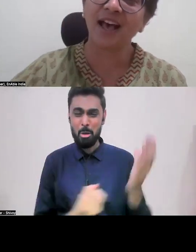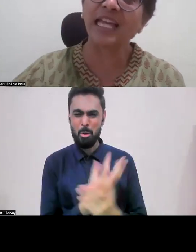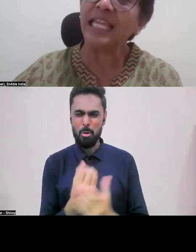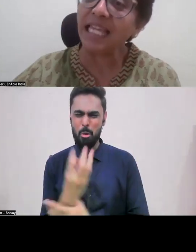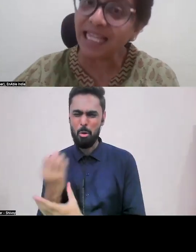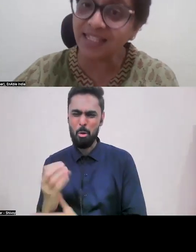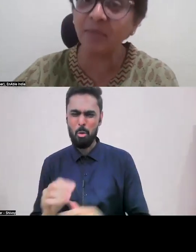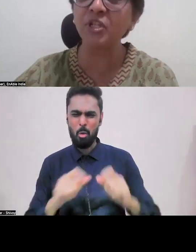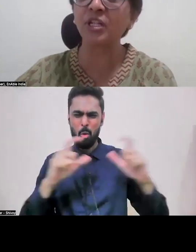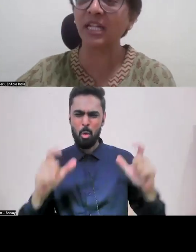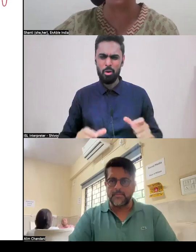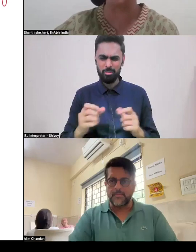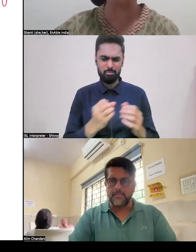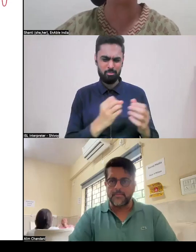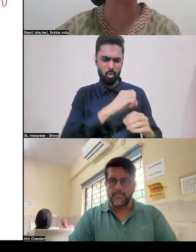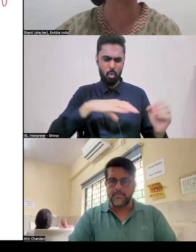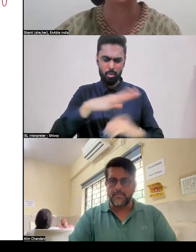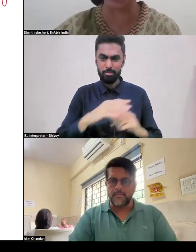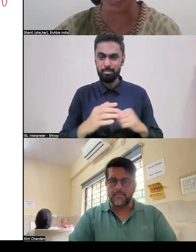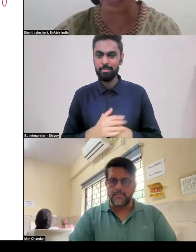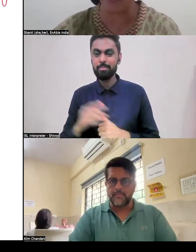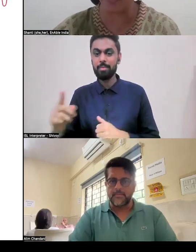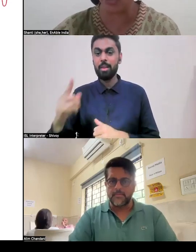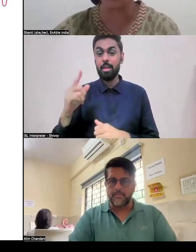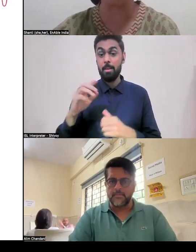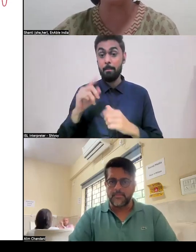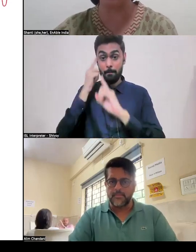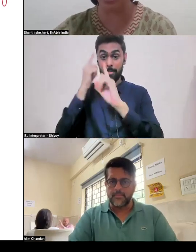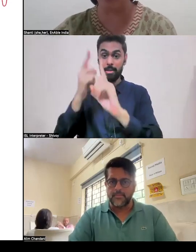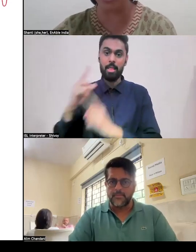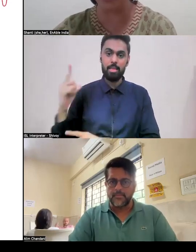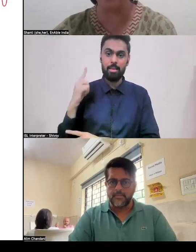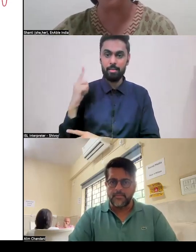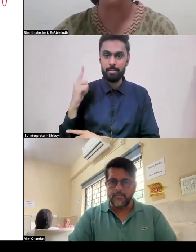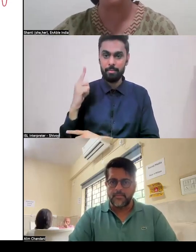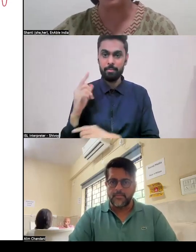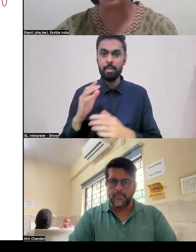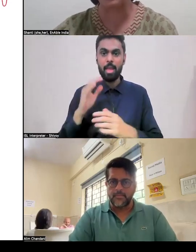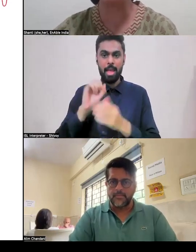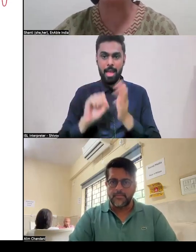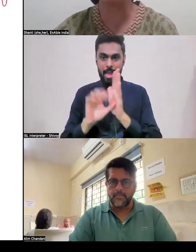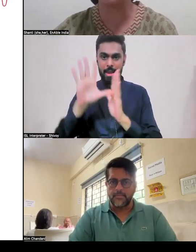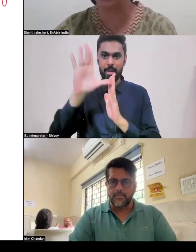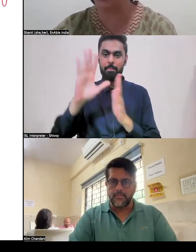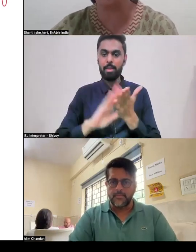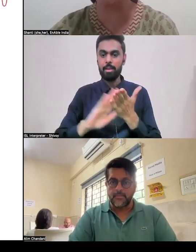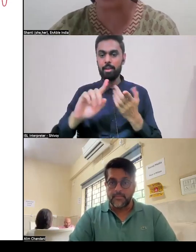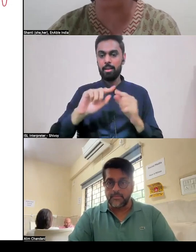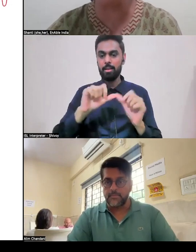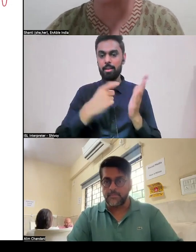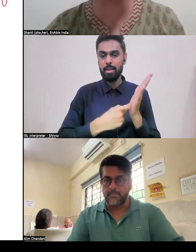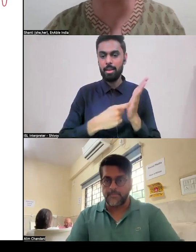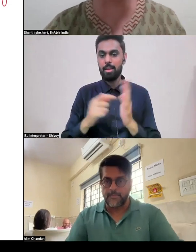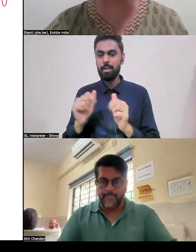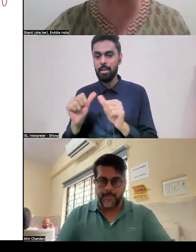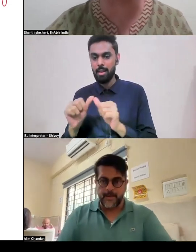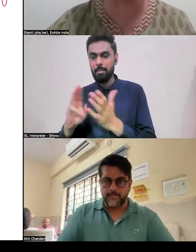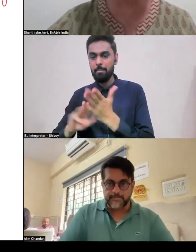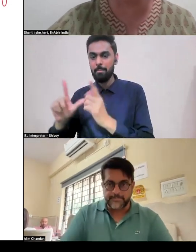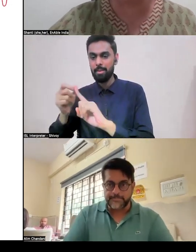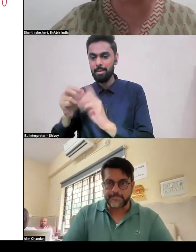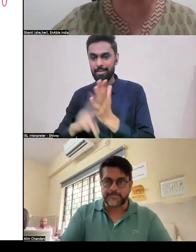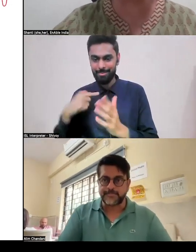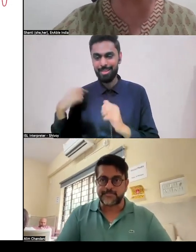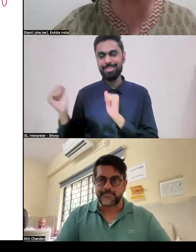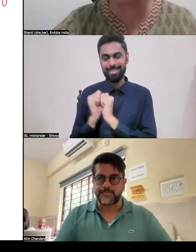organizations. He is the mission leader for a collective called Here a Million. And he's also my colleague, I'm proud to say